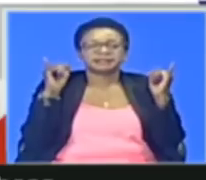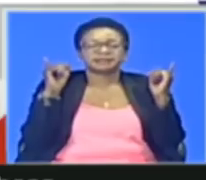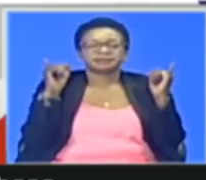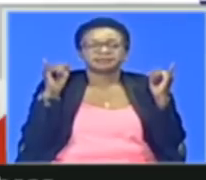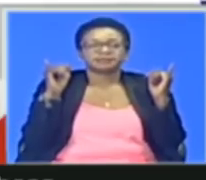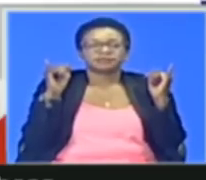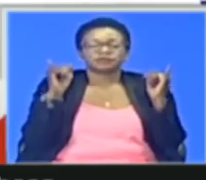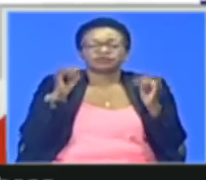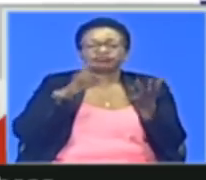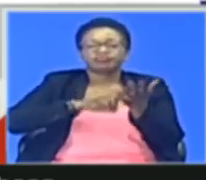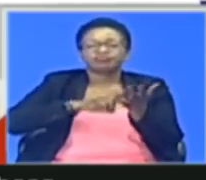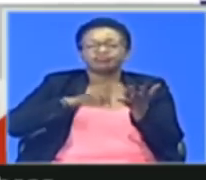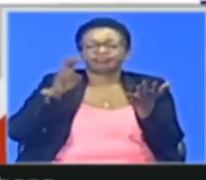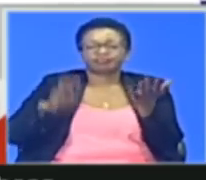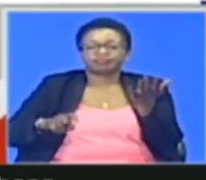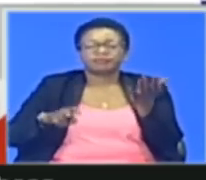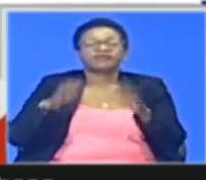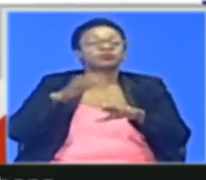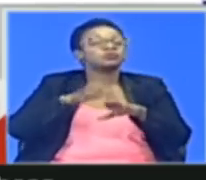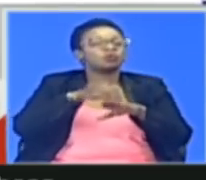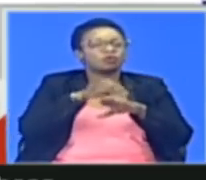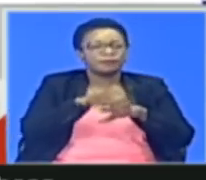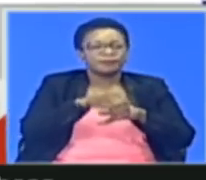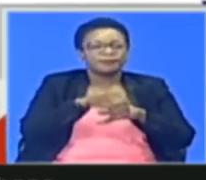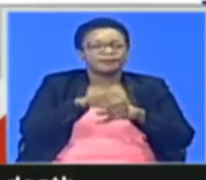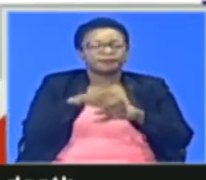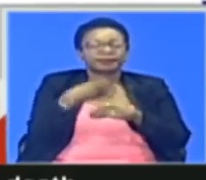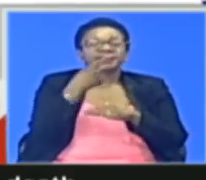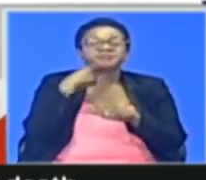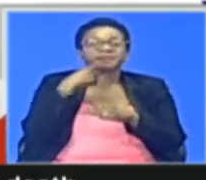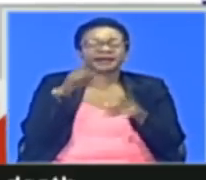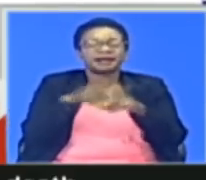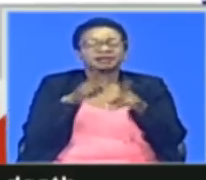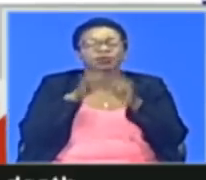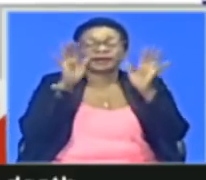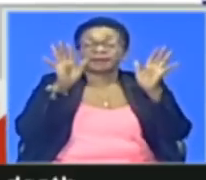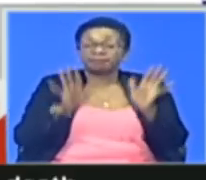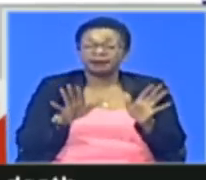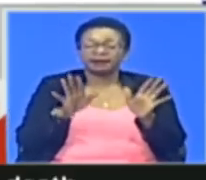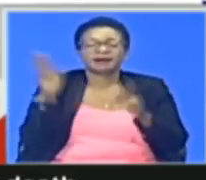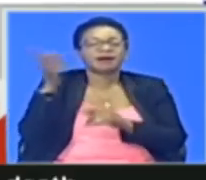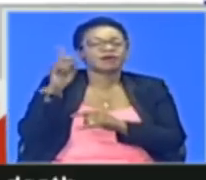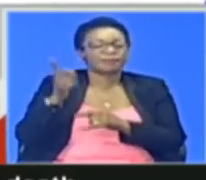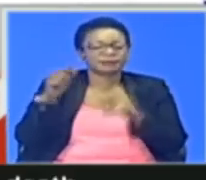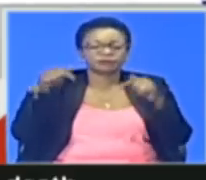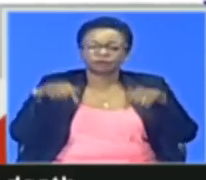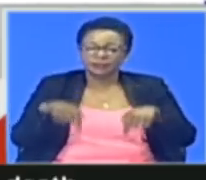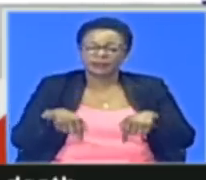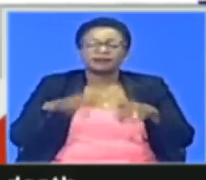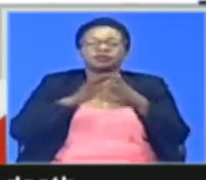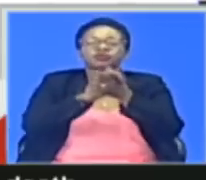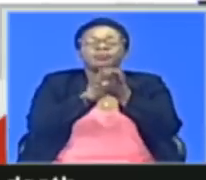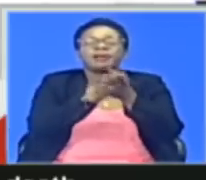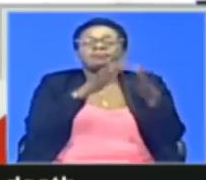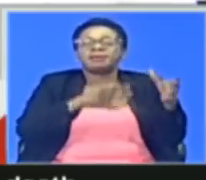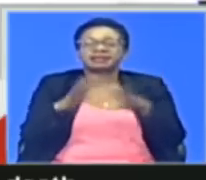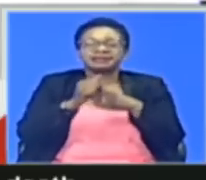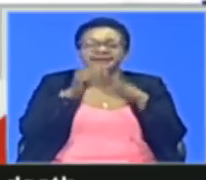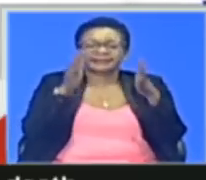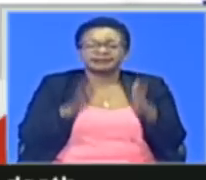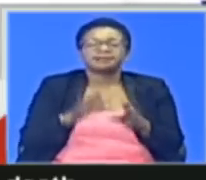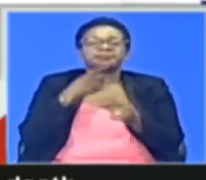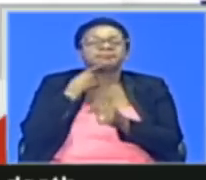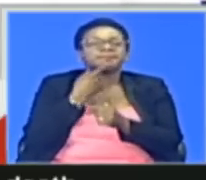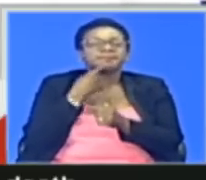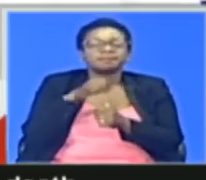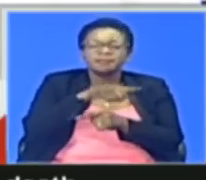to step down from Mike Mbuvi Sonko. Speaking while on the campaign trail in Nairobi today, the Jubilee Party leader maintained that votes for